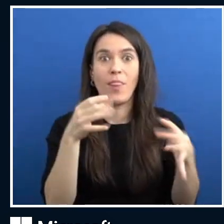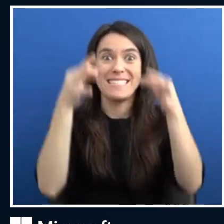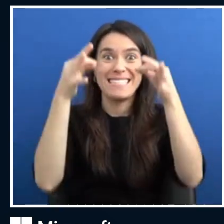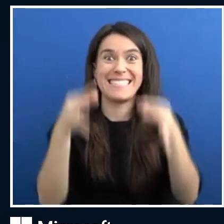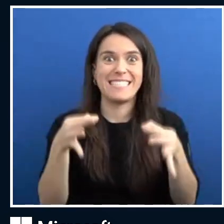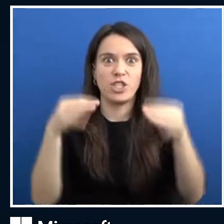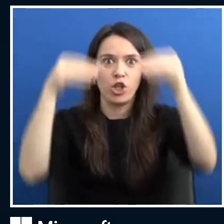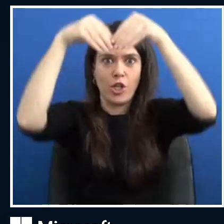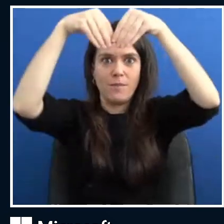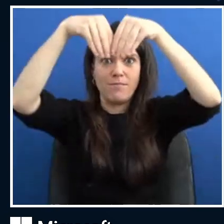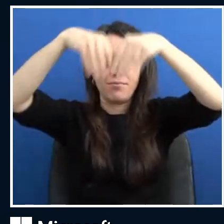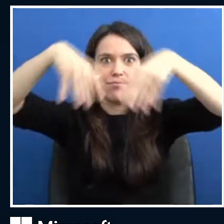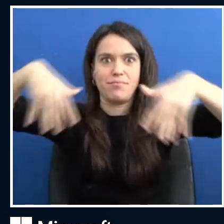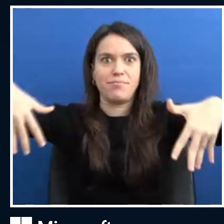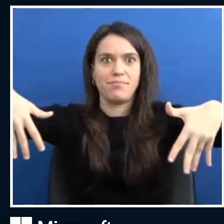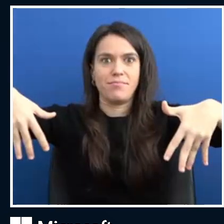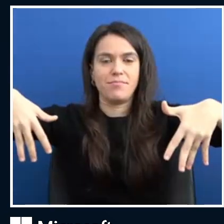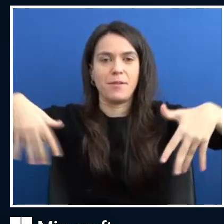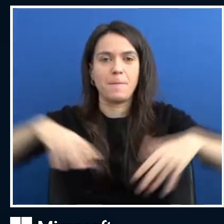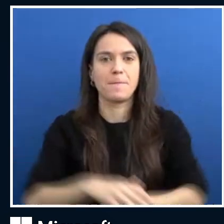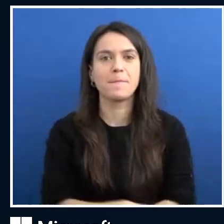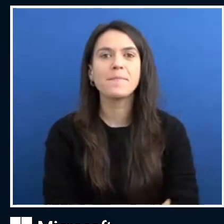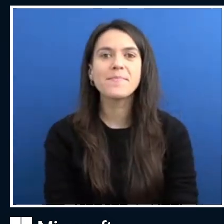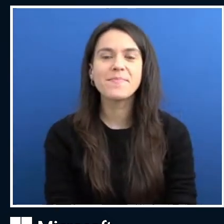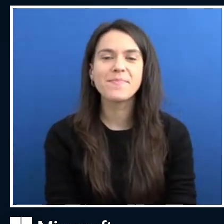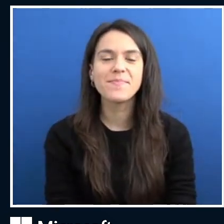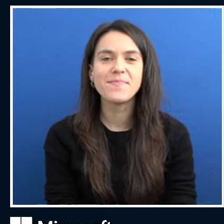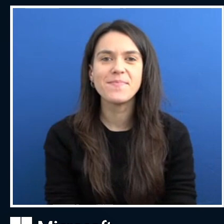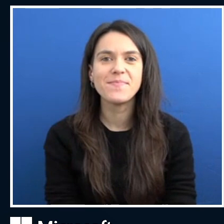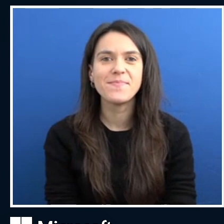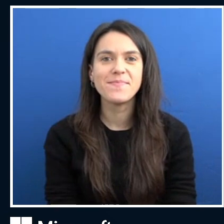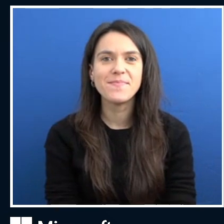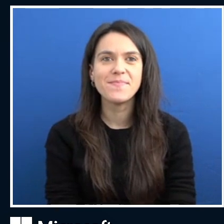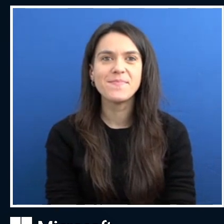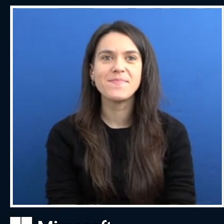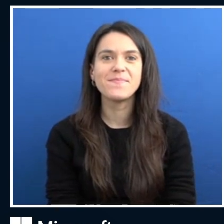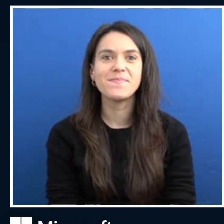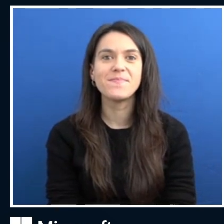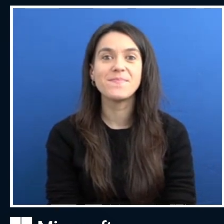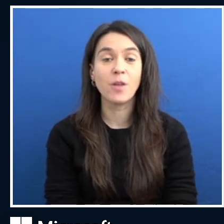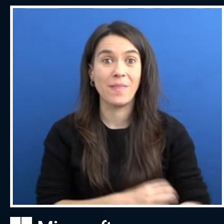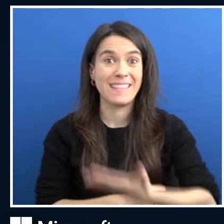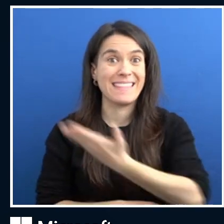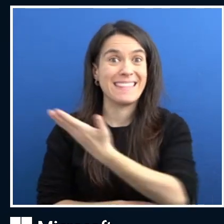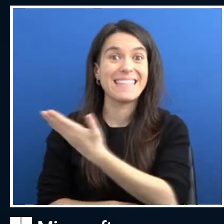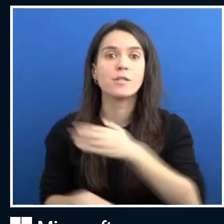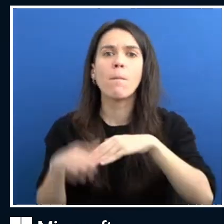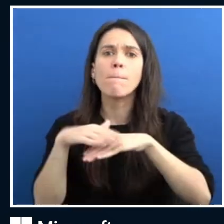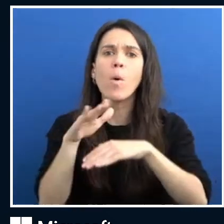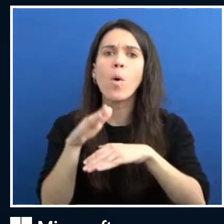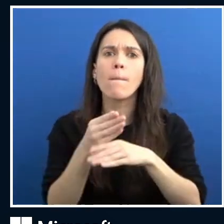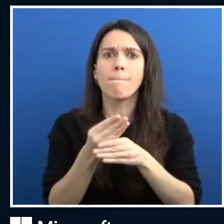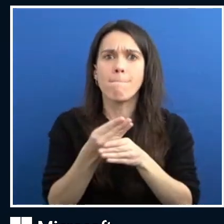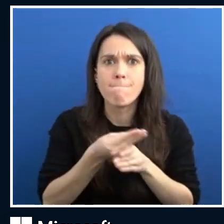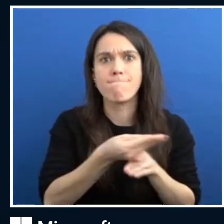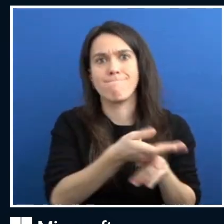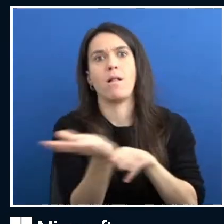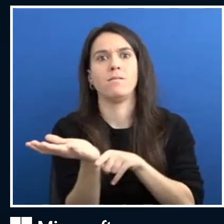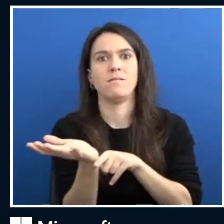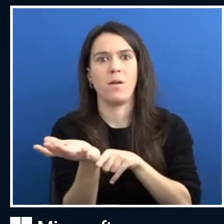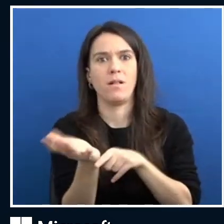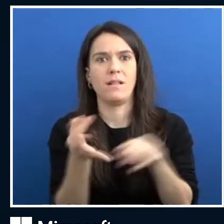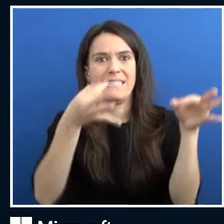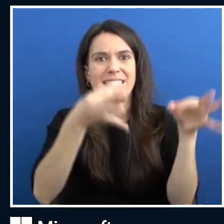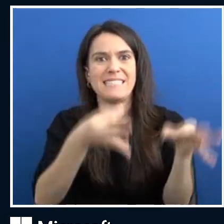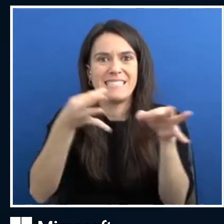sample and put it into another decision tree. And that way you do it with multiple decision trees. And when I say multiple, I don't mean 10 or 20, I mean ideally 100